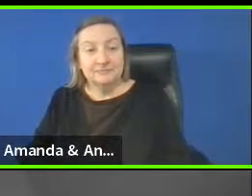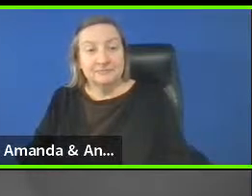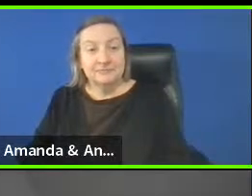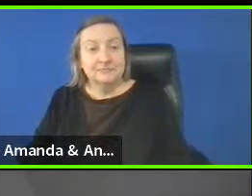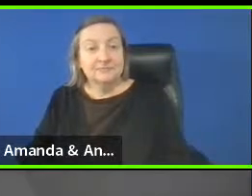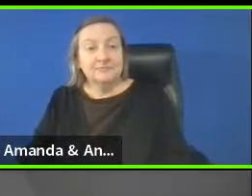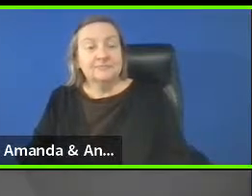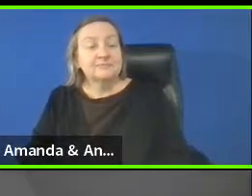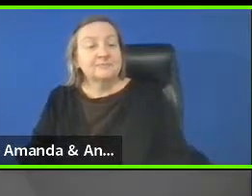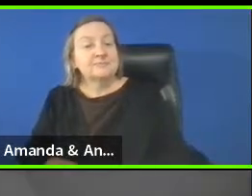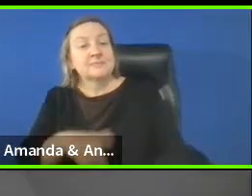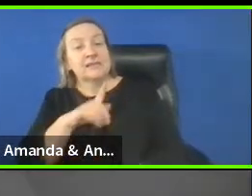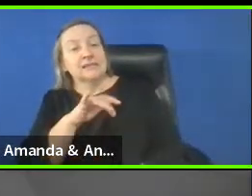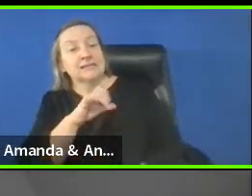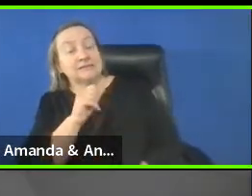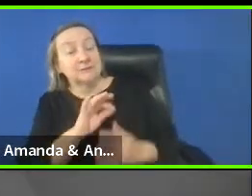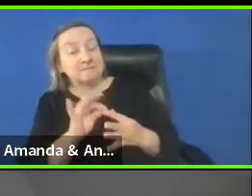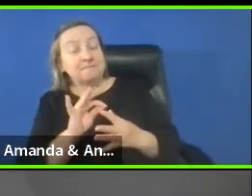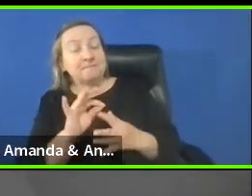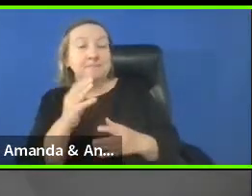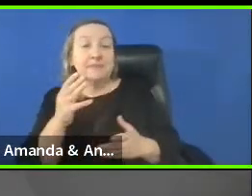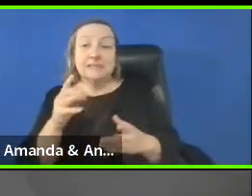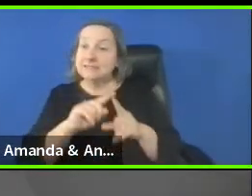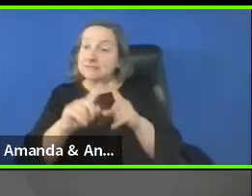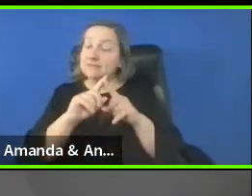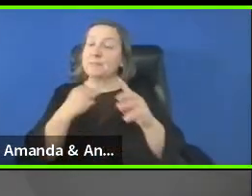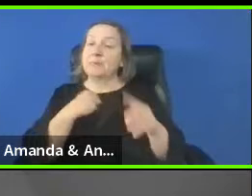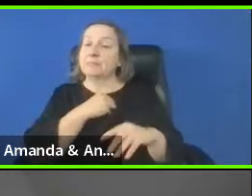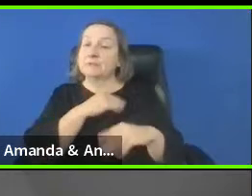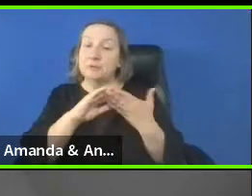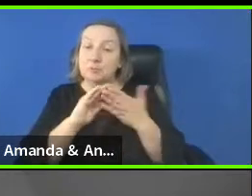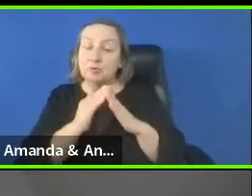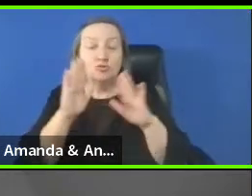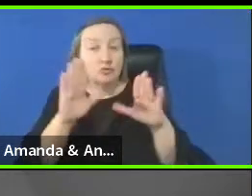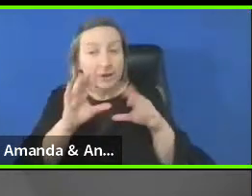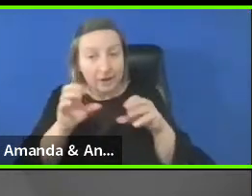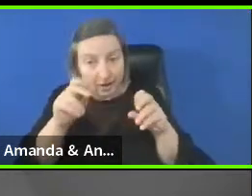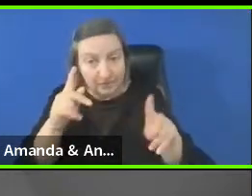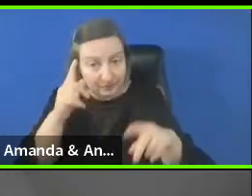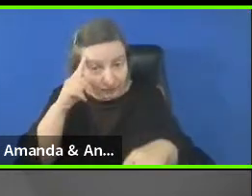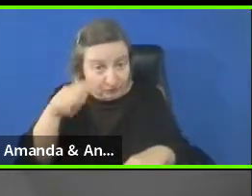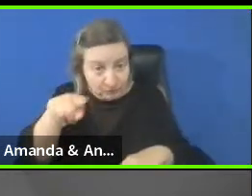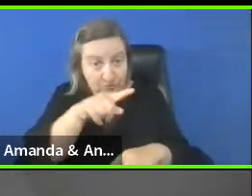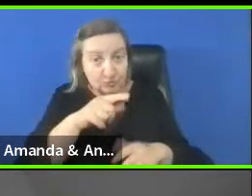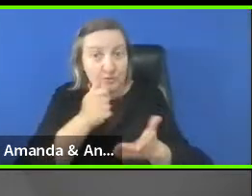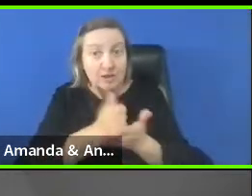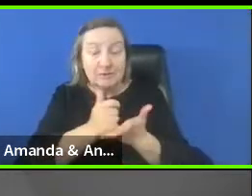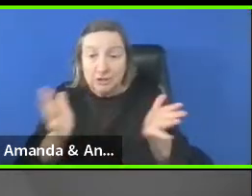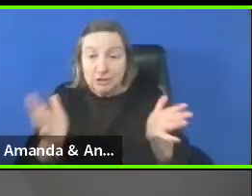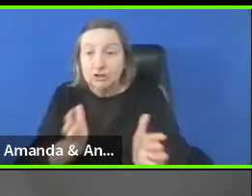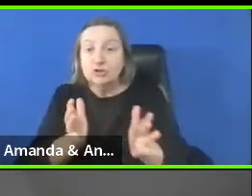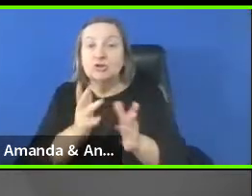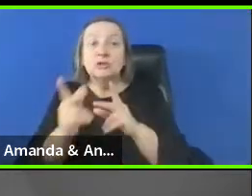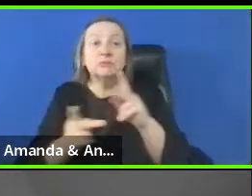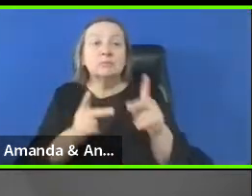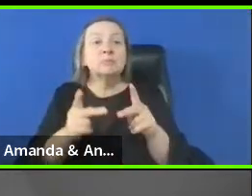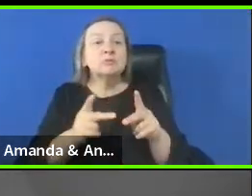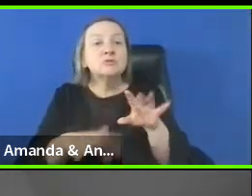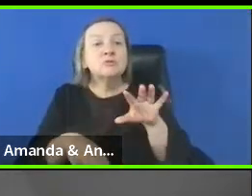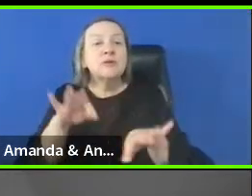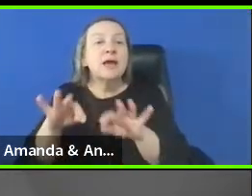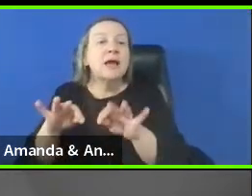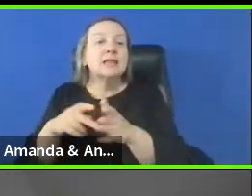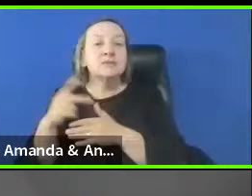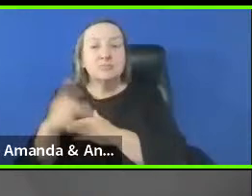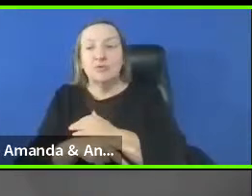As members of the community, this is a great opportunity for you to help encourage folks to find the program